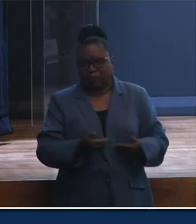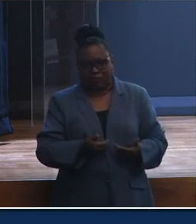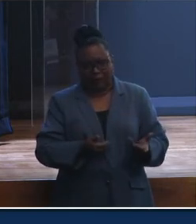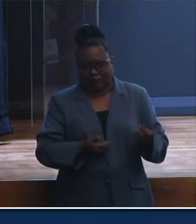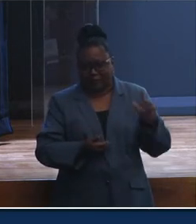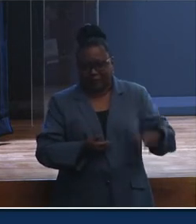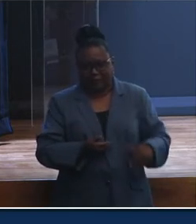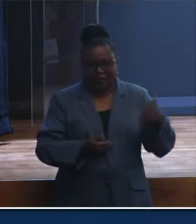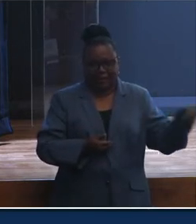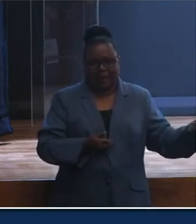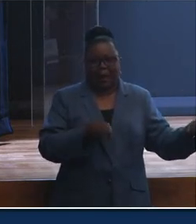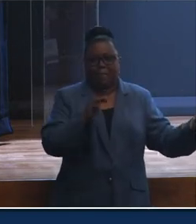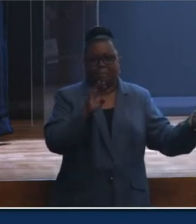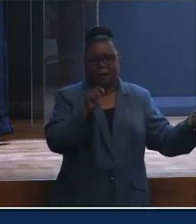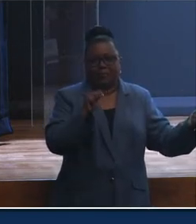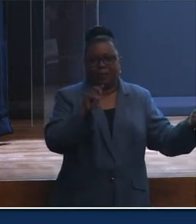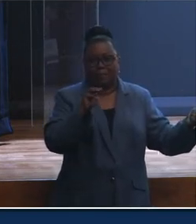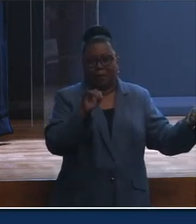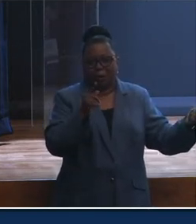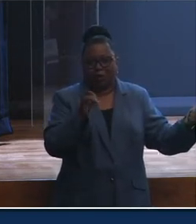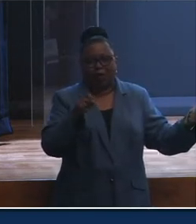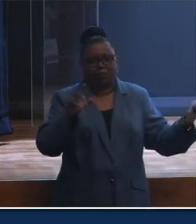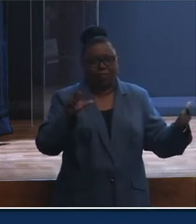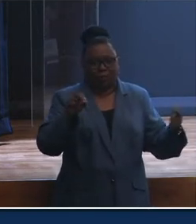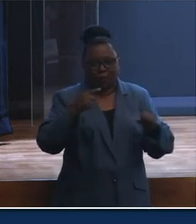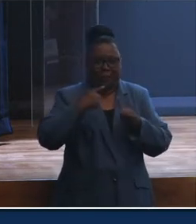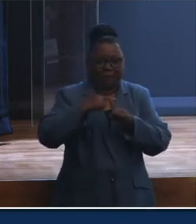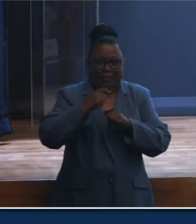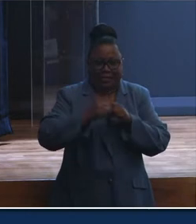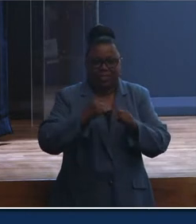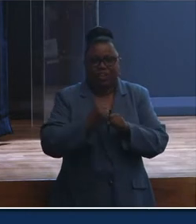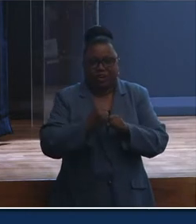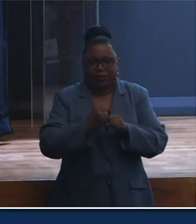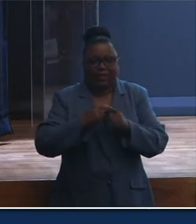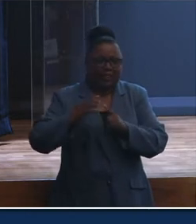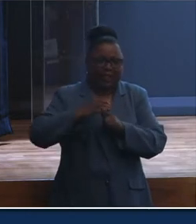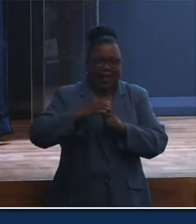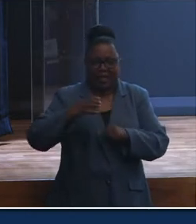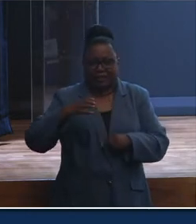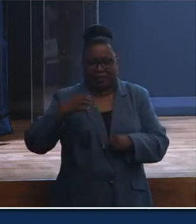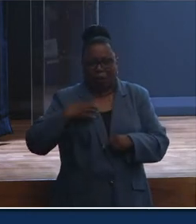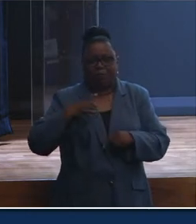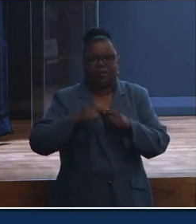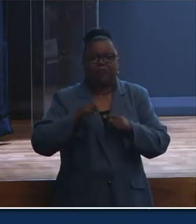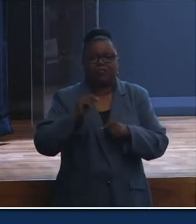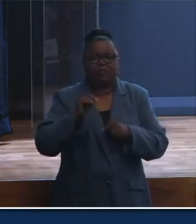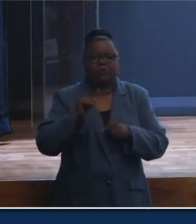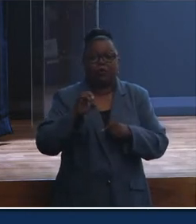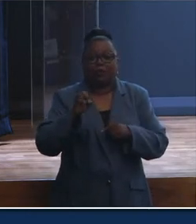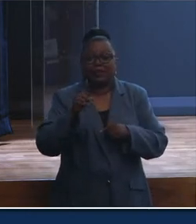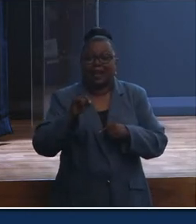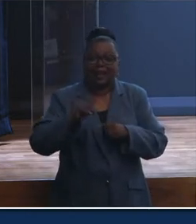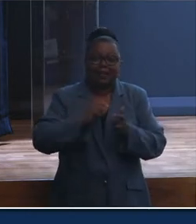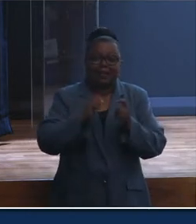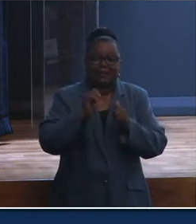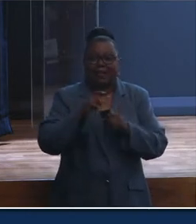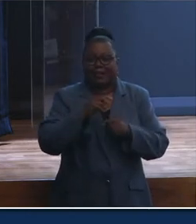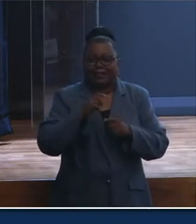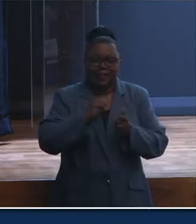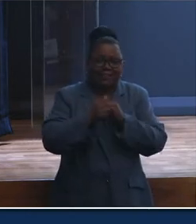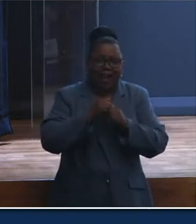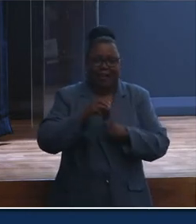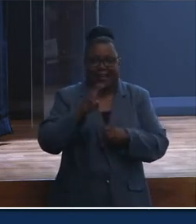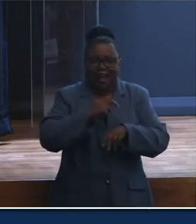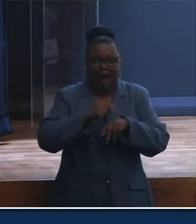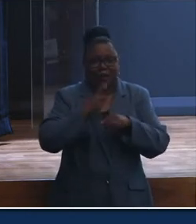introduction, Muffet McGraw, for 30-plus years, the head coach of the Notre Dame Fighting Irish. I said